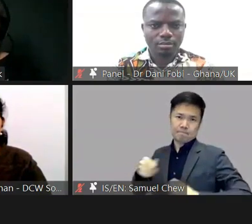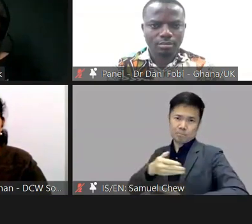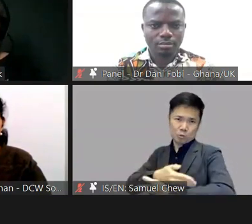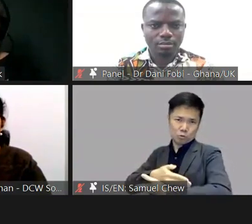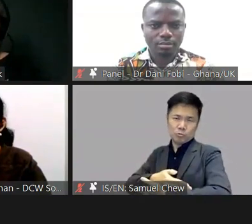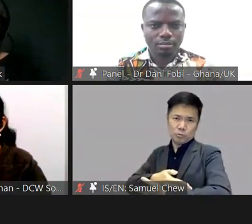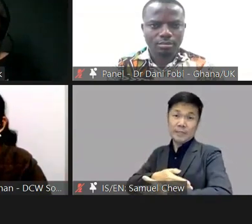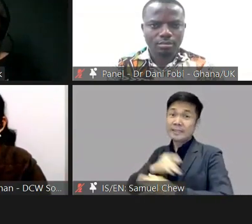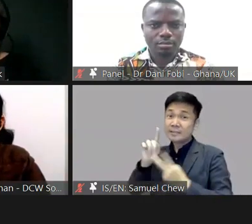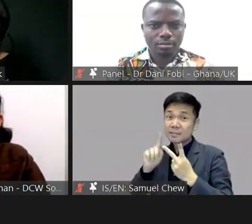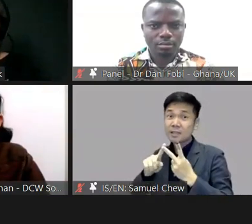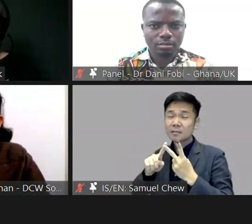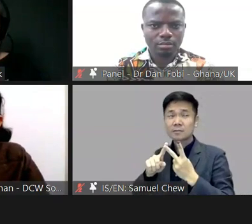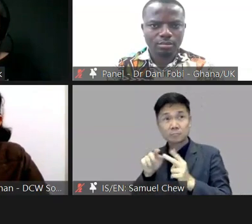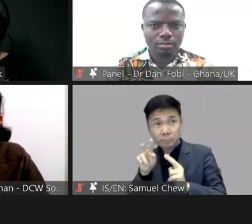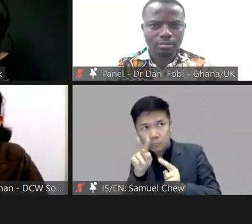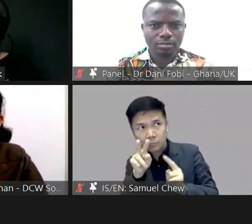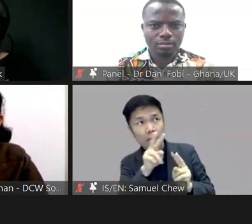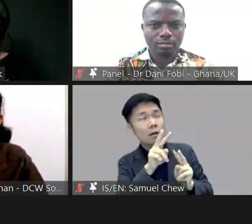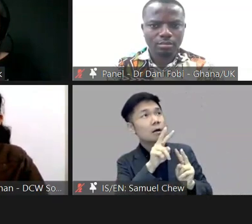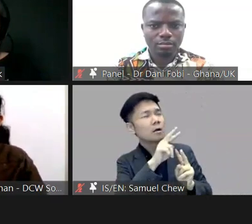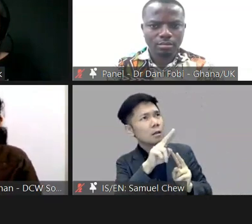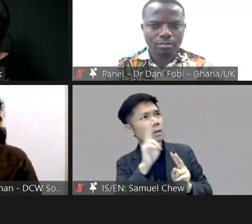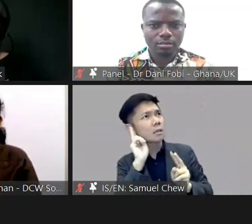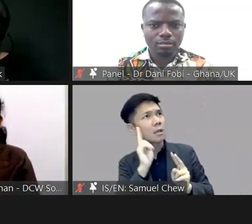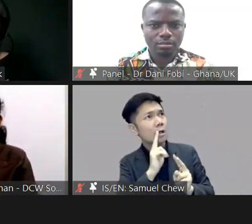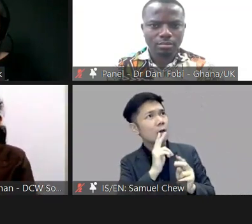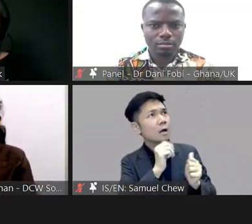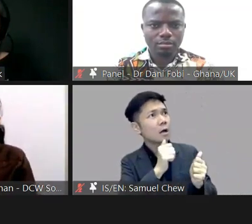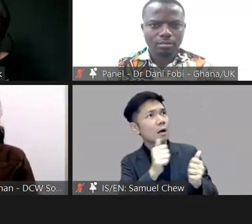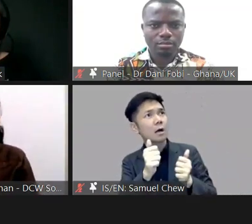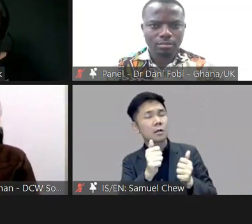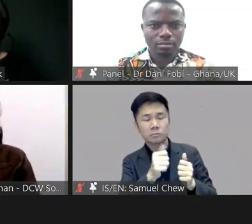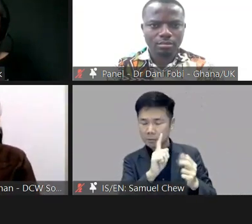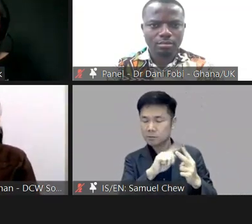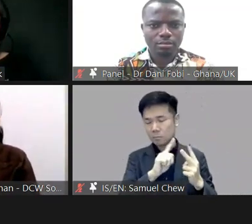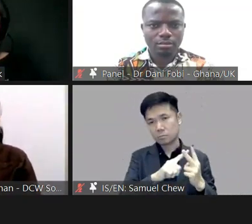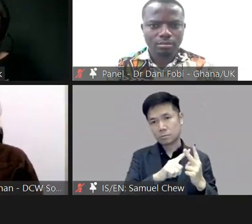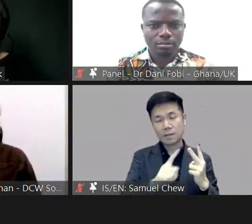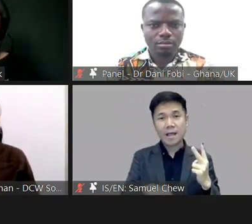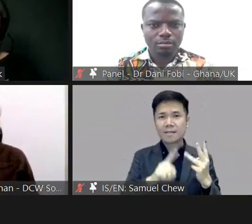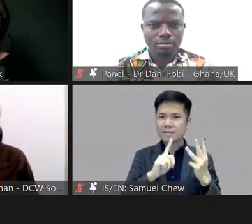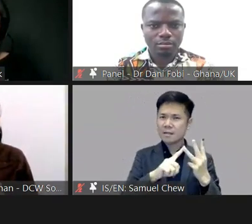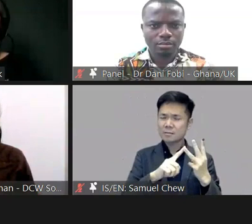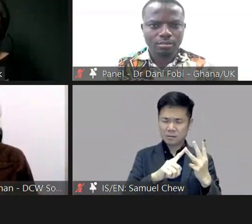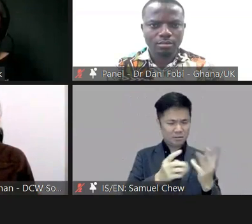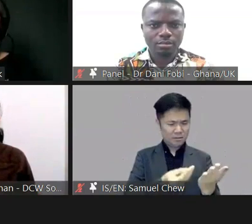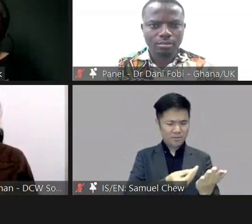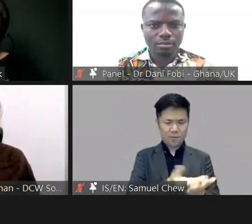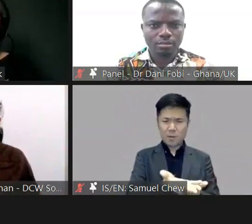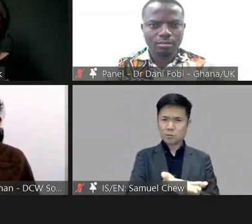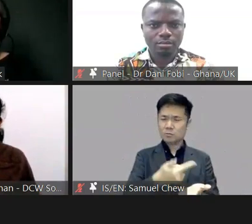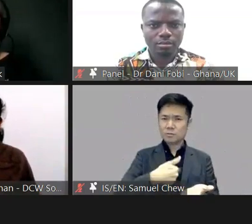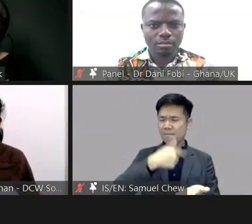their own children, not necessarily by choice, but because of lack of information. So it is very important